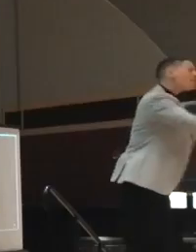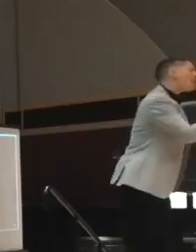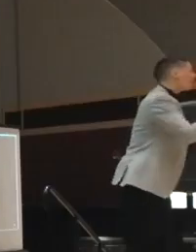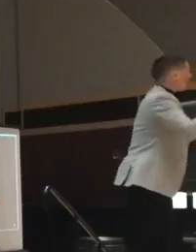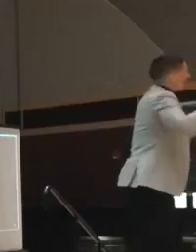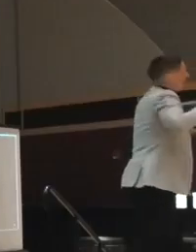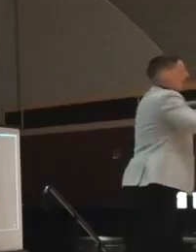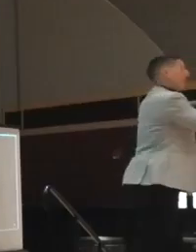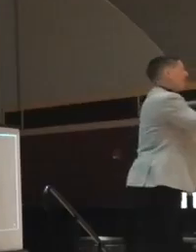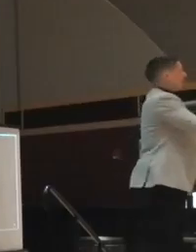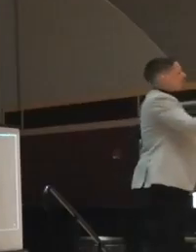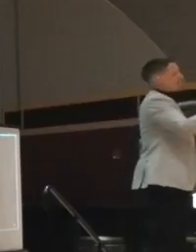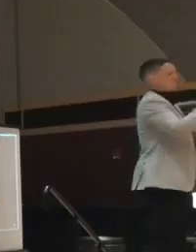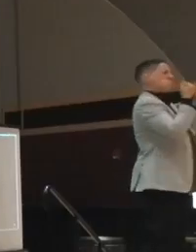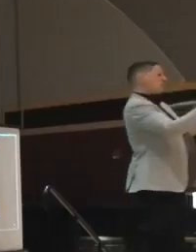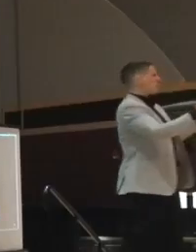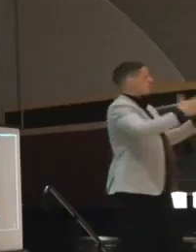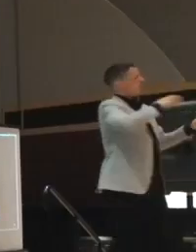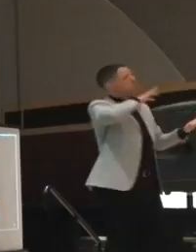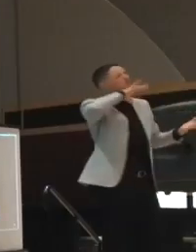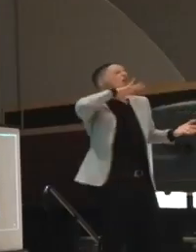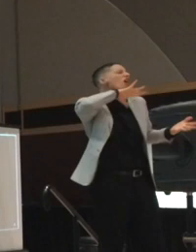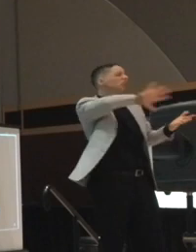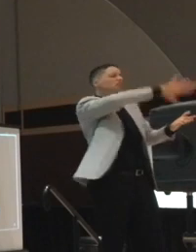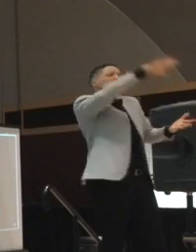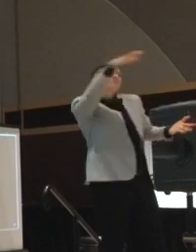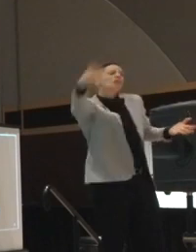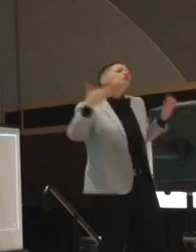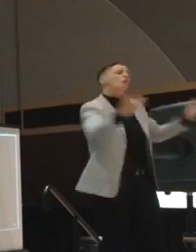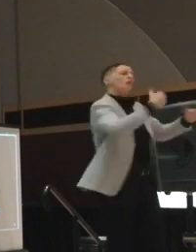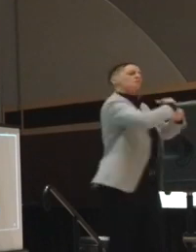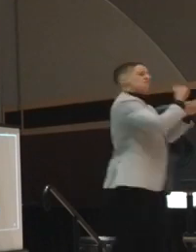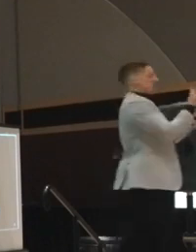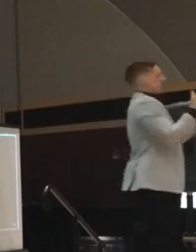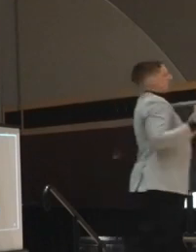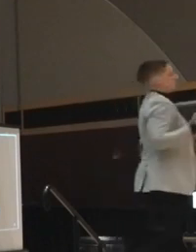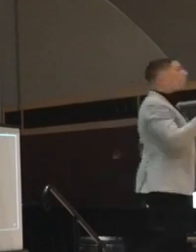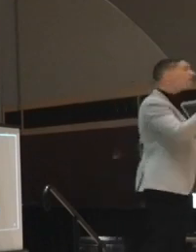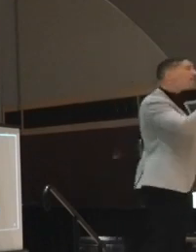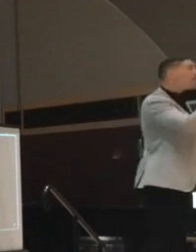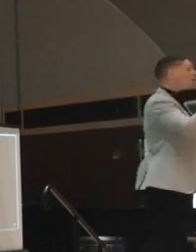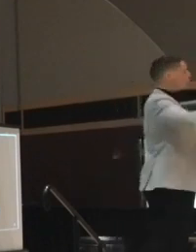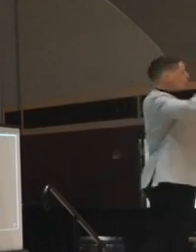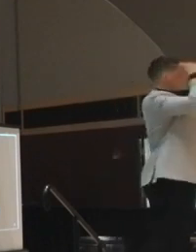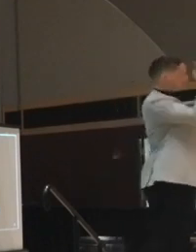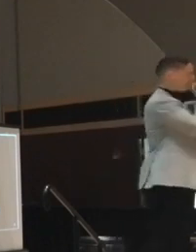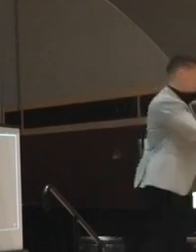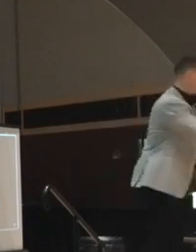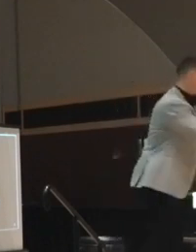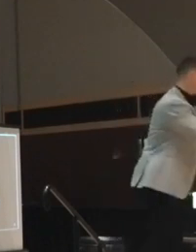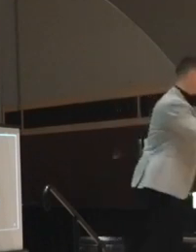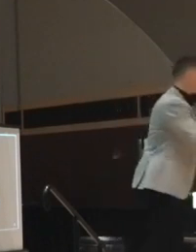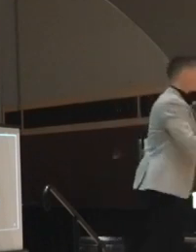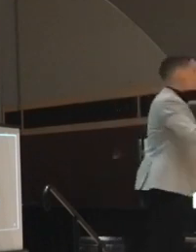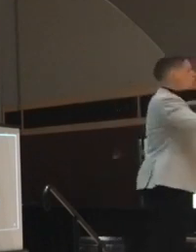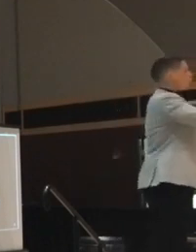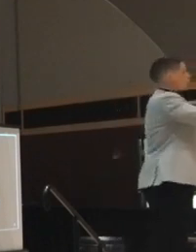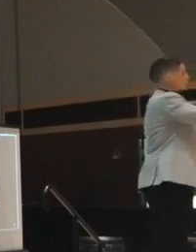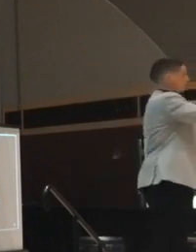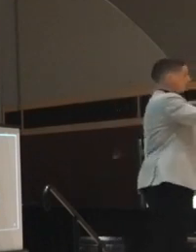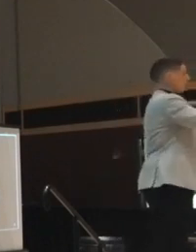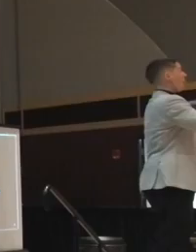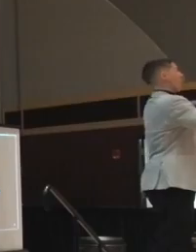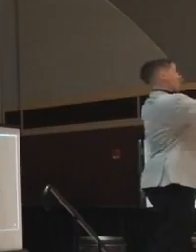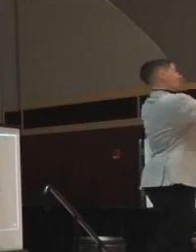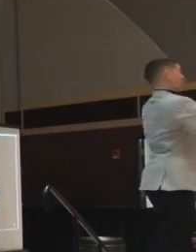out of a bunch of junk. And they learned a really interesting thing. The truck mechanics were better at